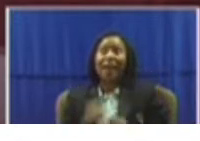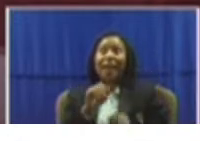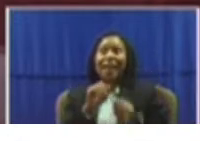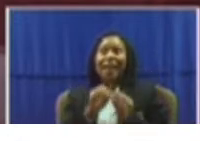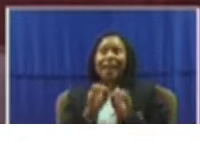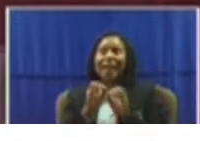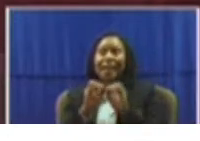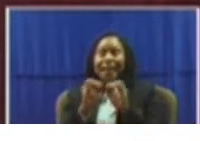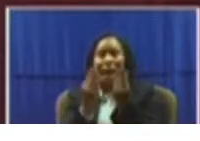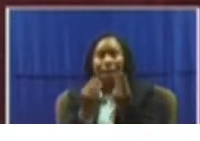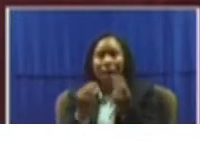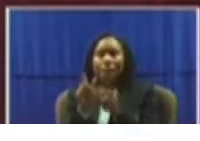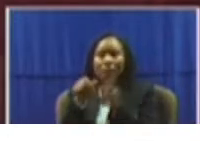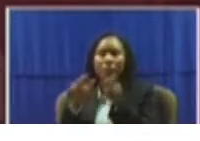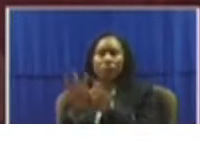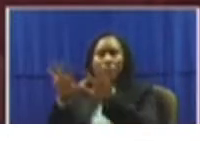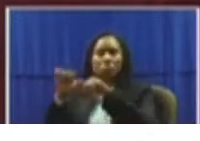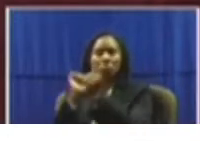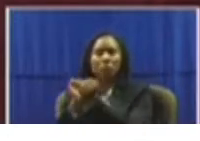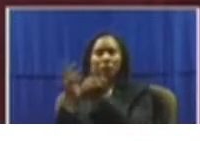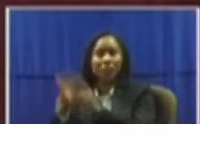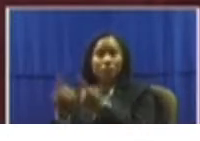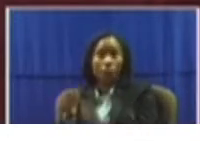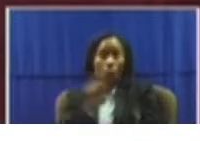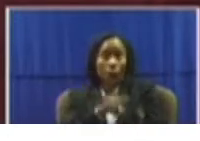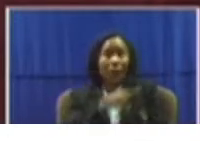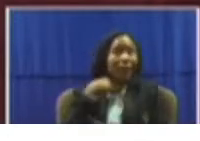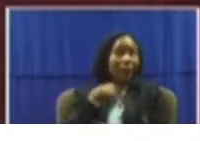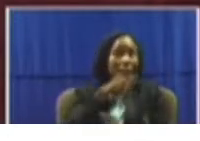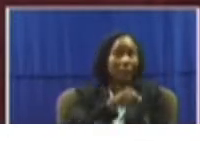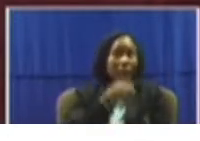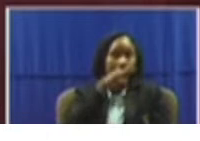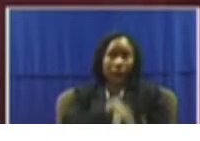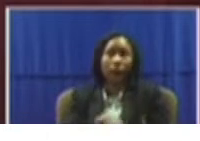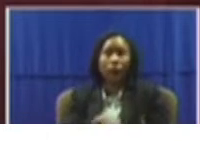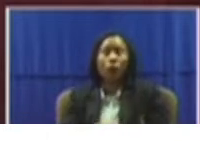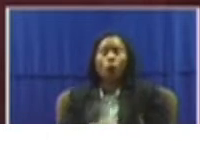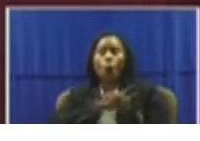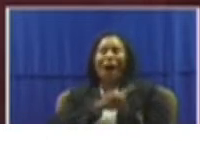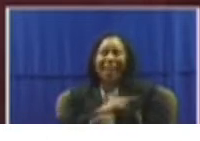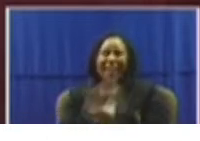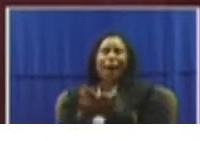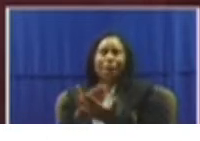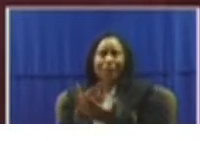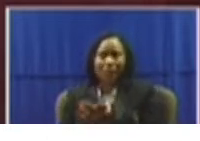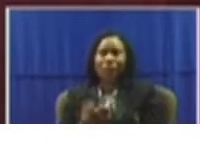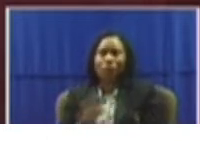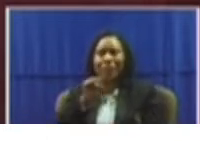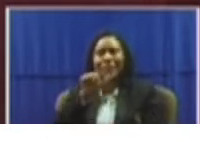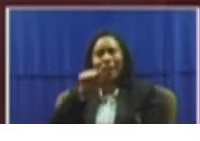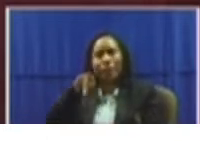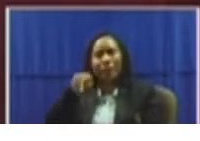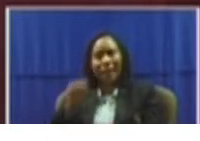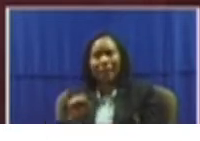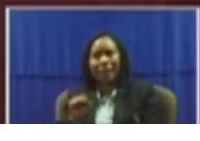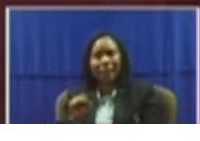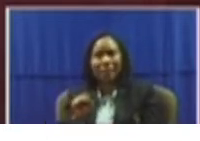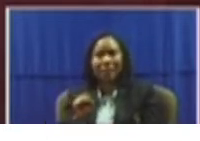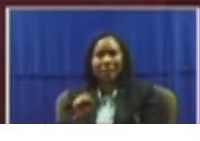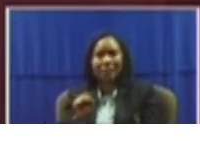of arrests because the capacity of the South African Police Service to do anything has been